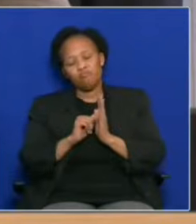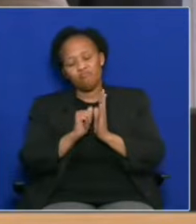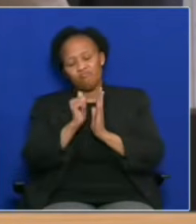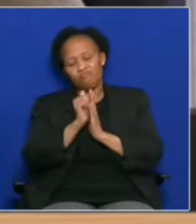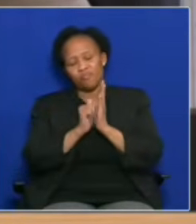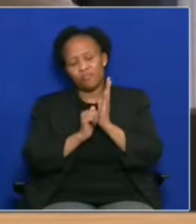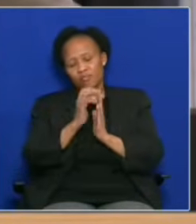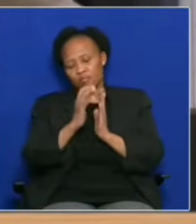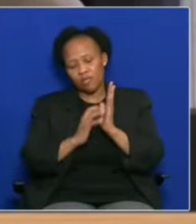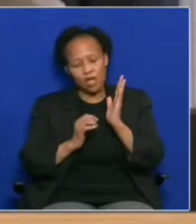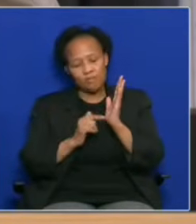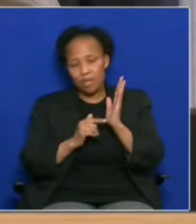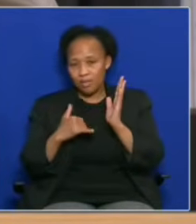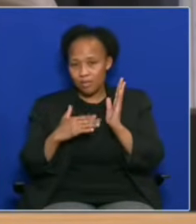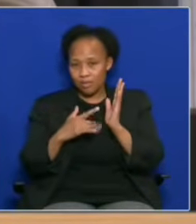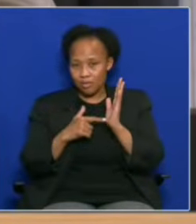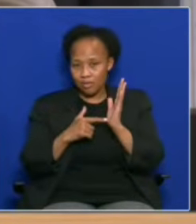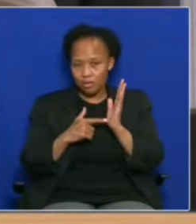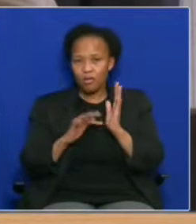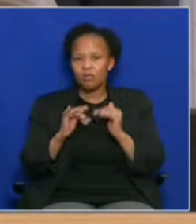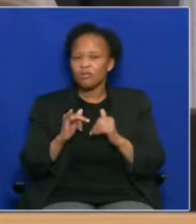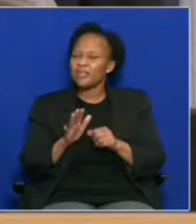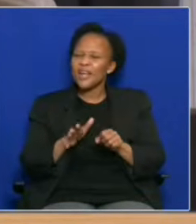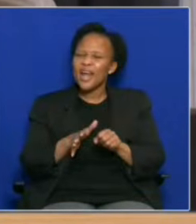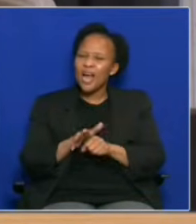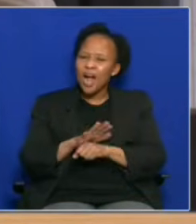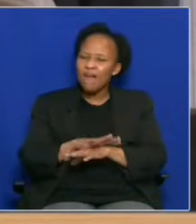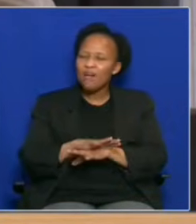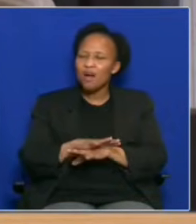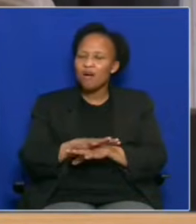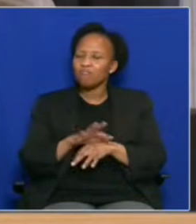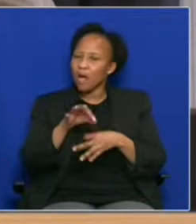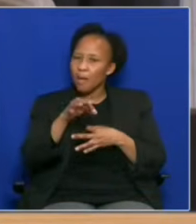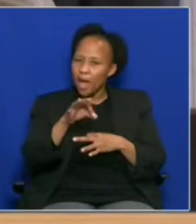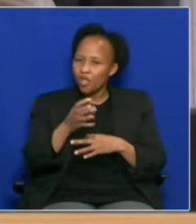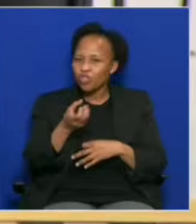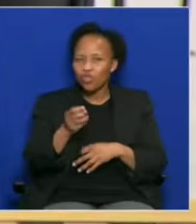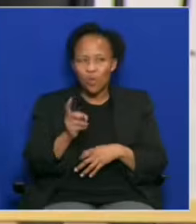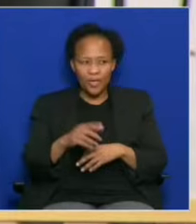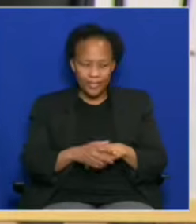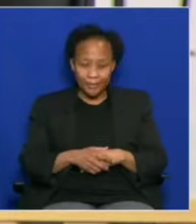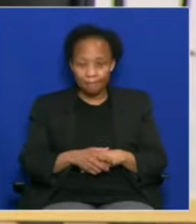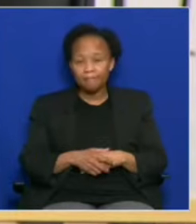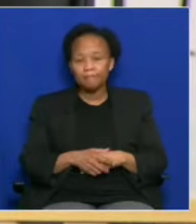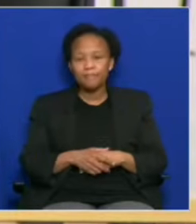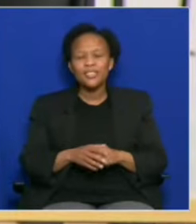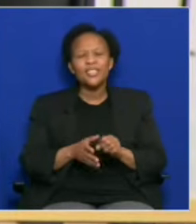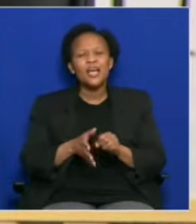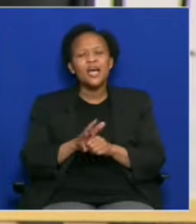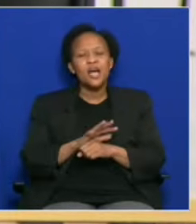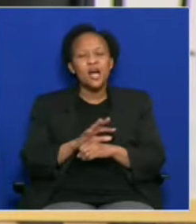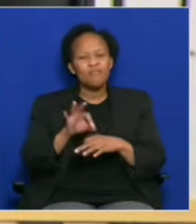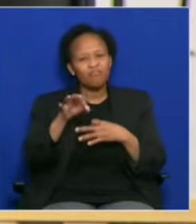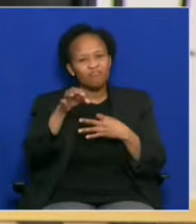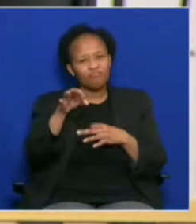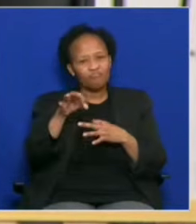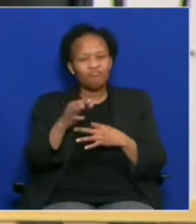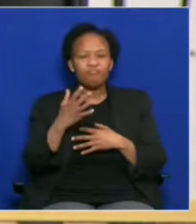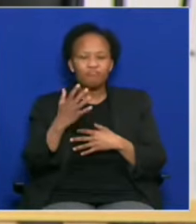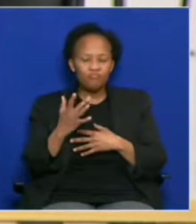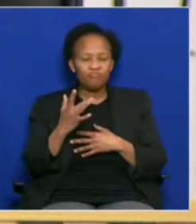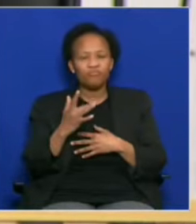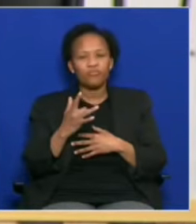docket? What do you call this? It's the cover page to an affidavit. Yes. Of an A1, sir. Yeah. And